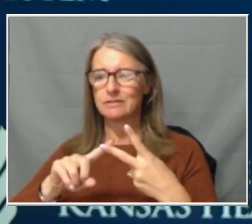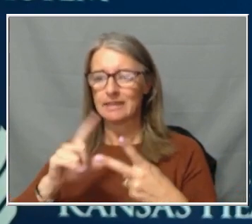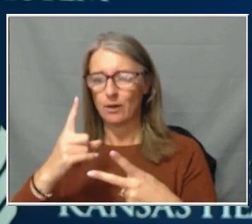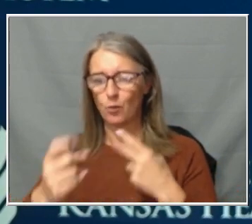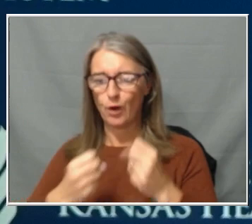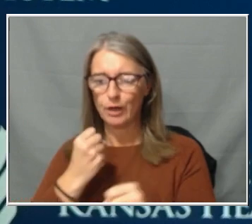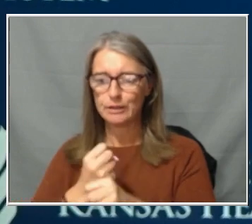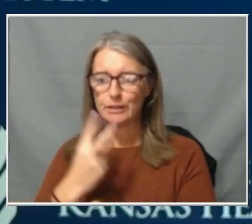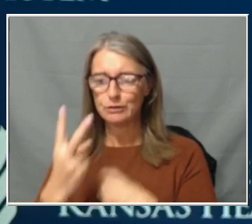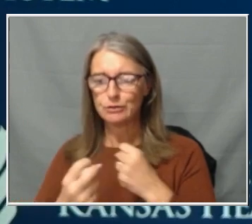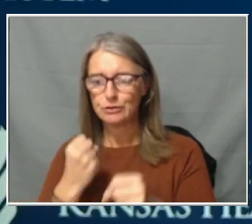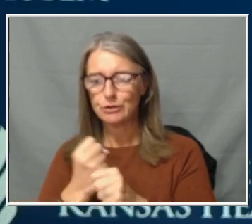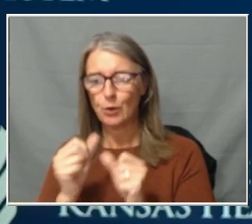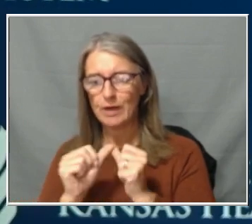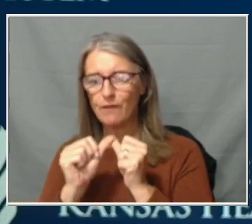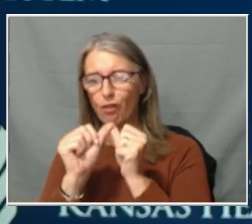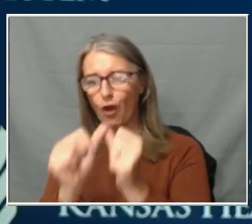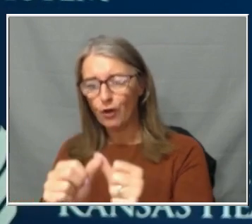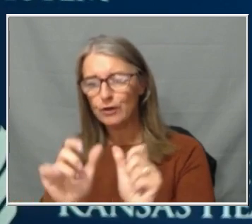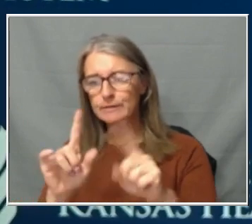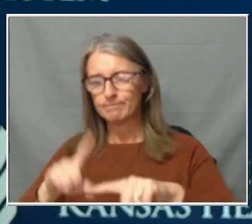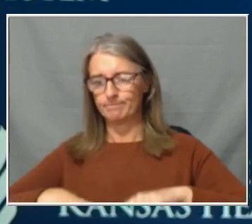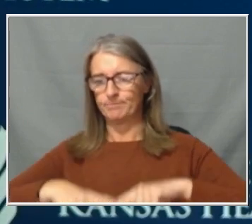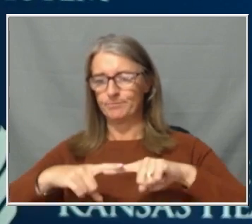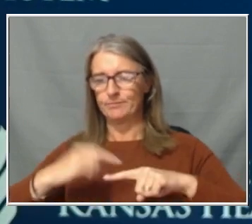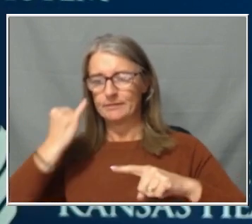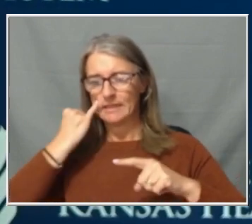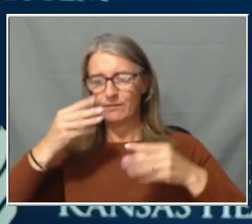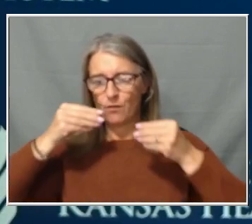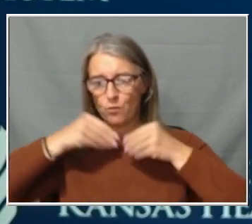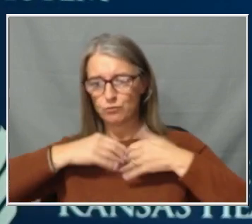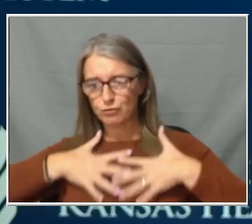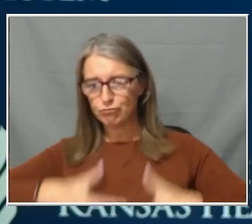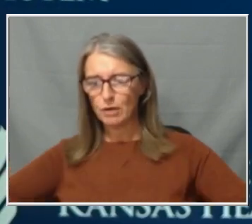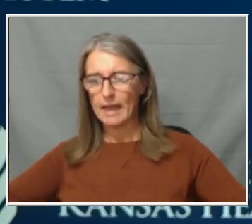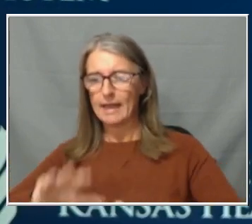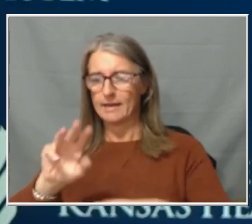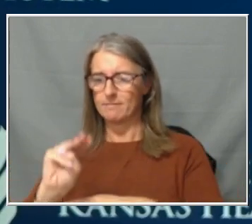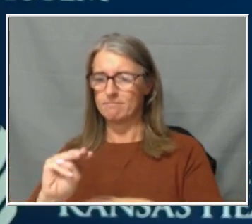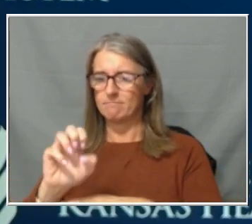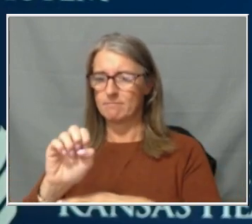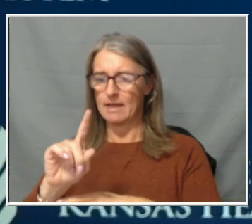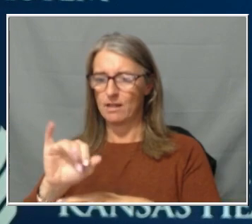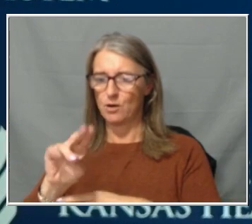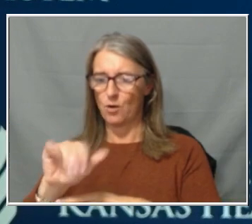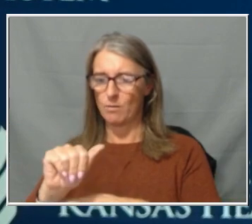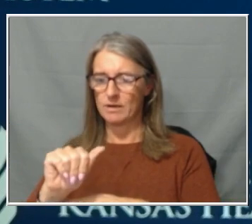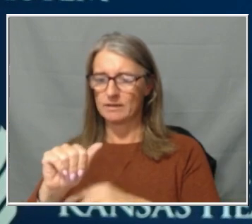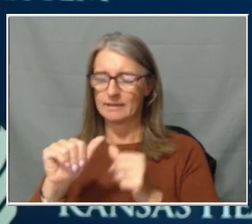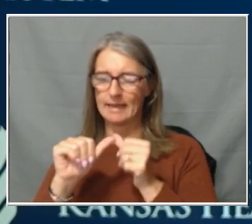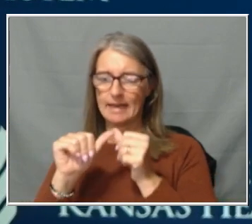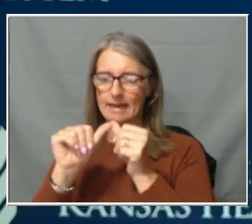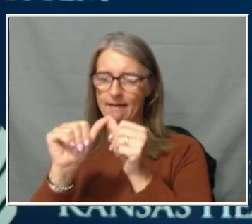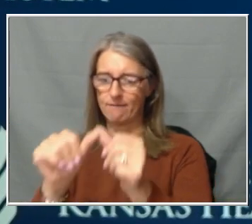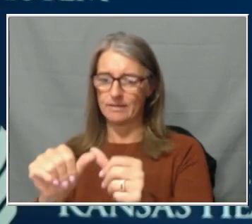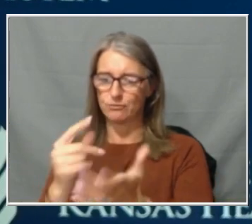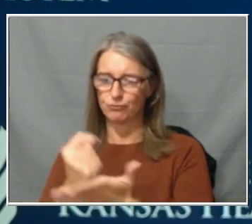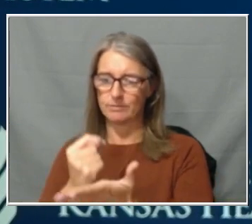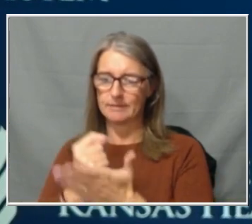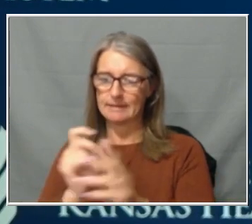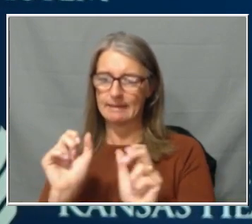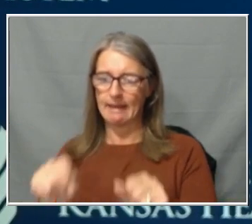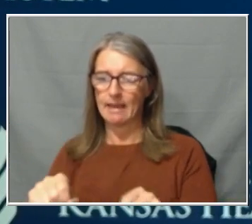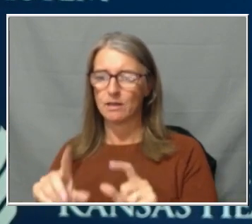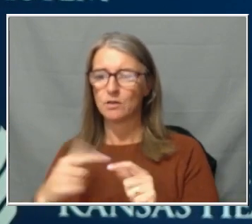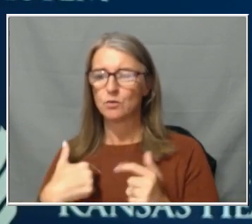2 or even longer. If you have widespread melanoma, it can go indefinitely. So what we